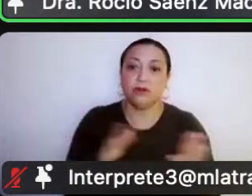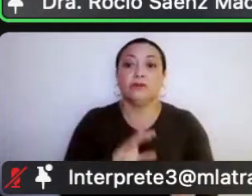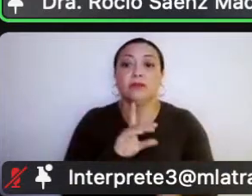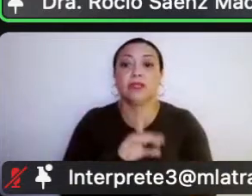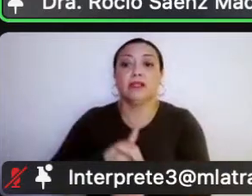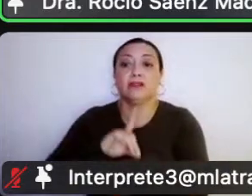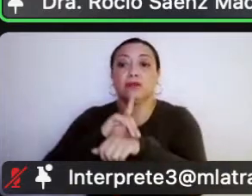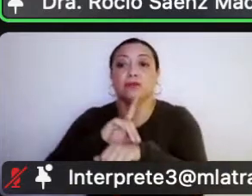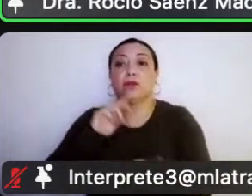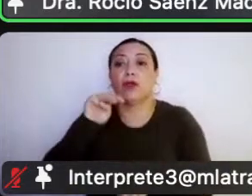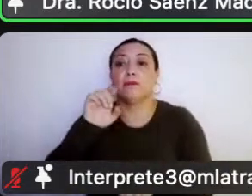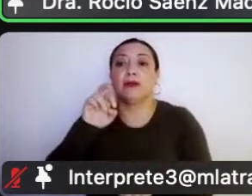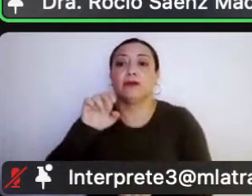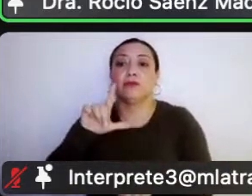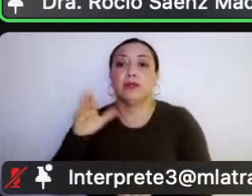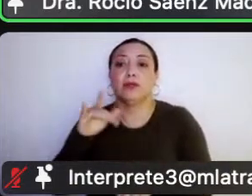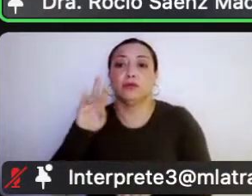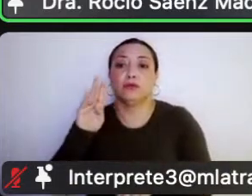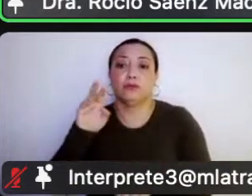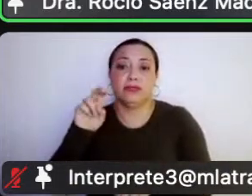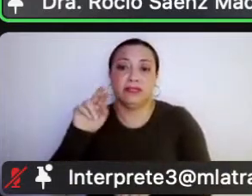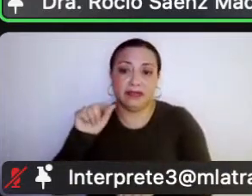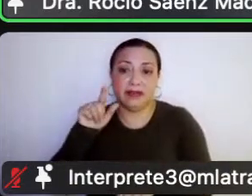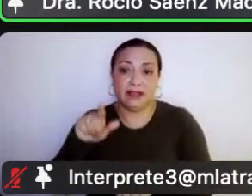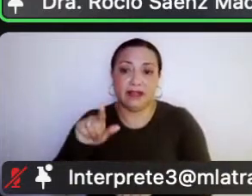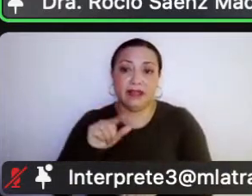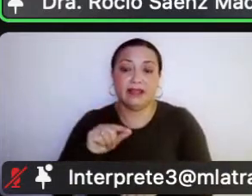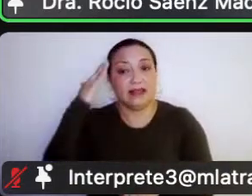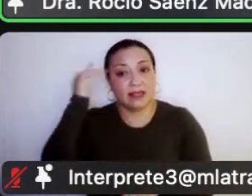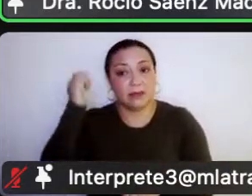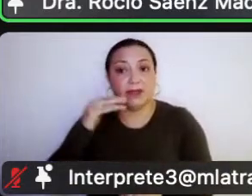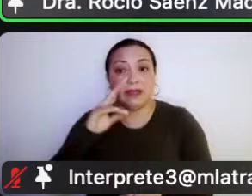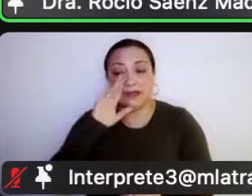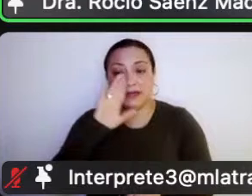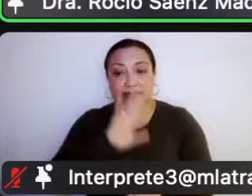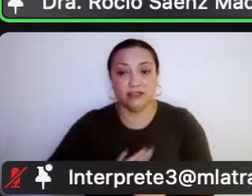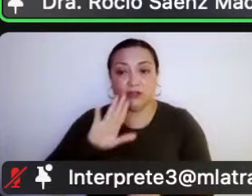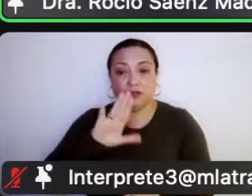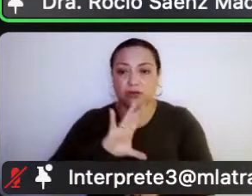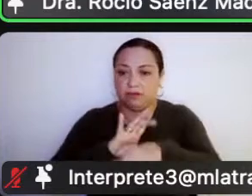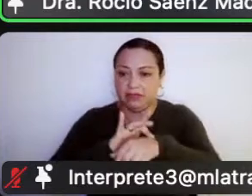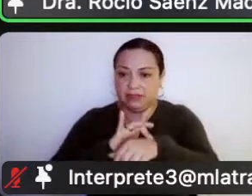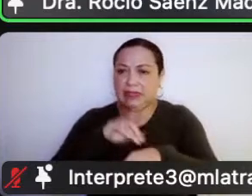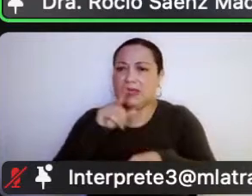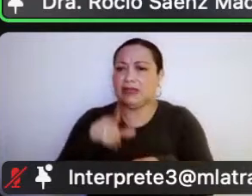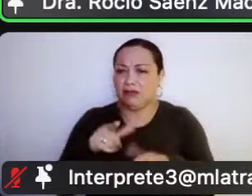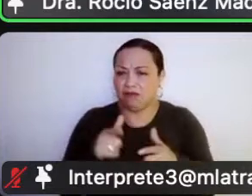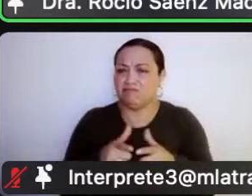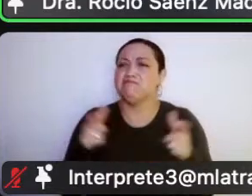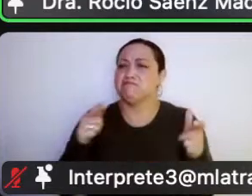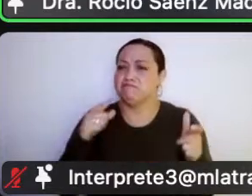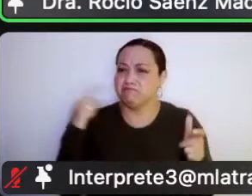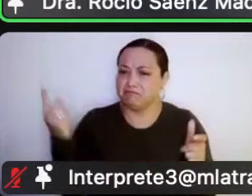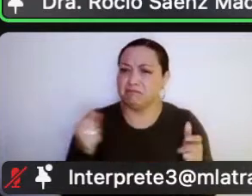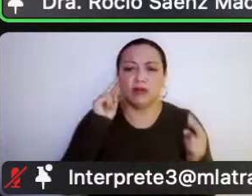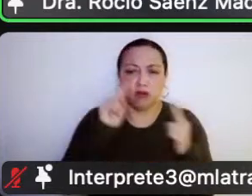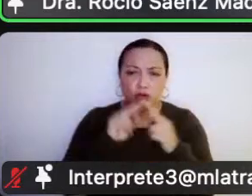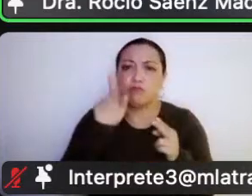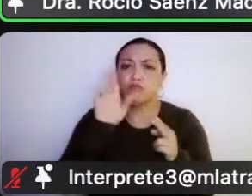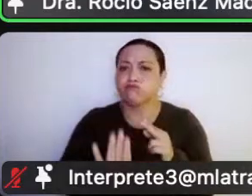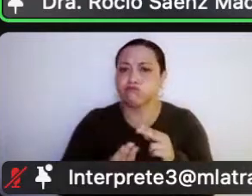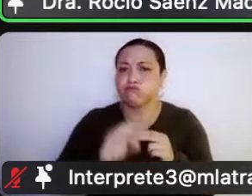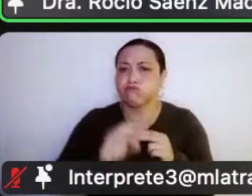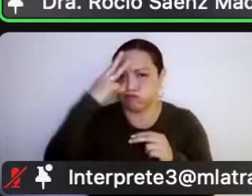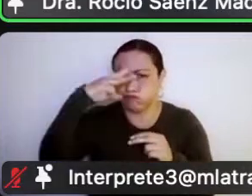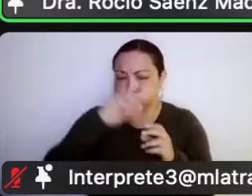homeless people. Dr. Manuel Urbina, National Academy of Medicine in Mexico, very well known in his